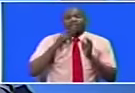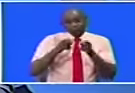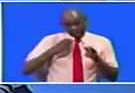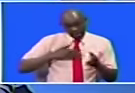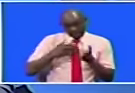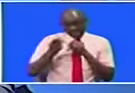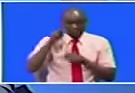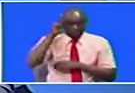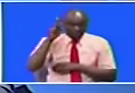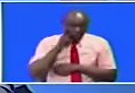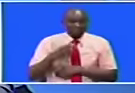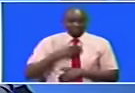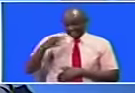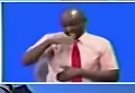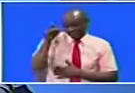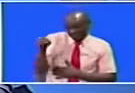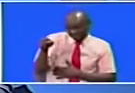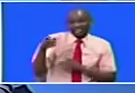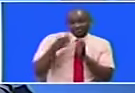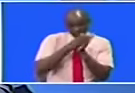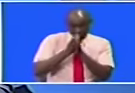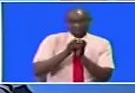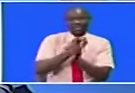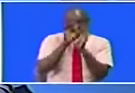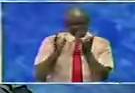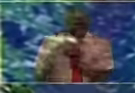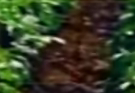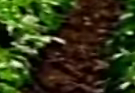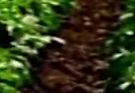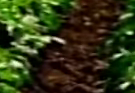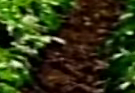Turkana County and brings us the following report.